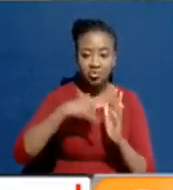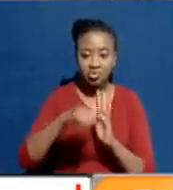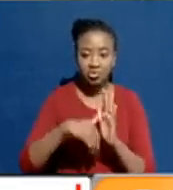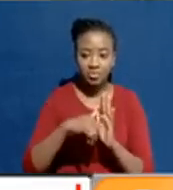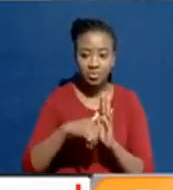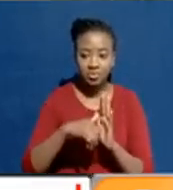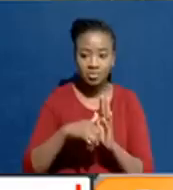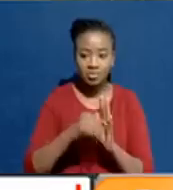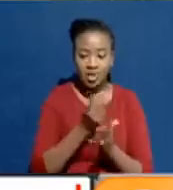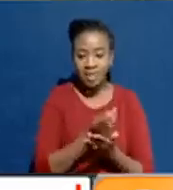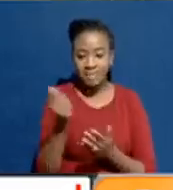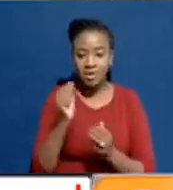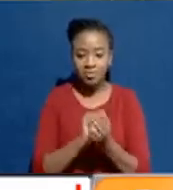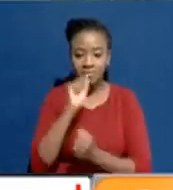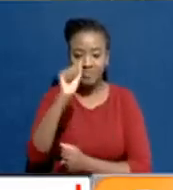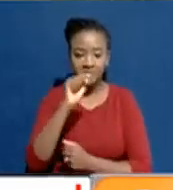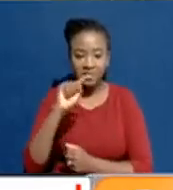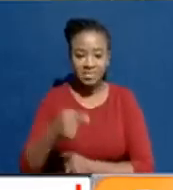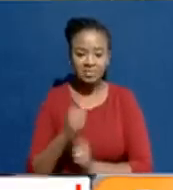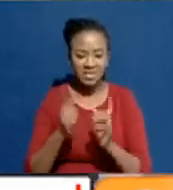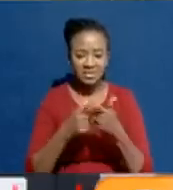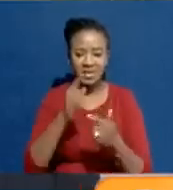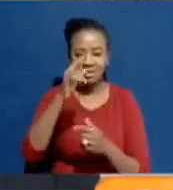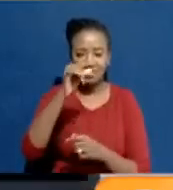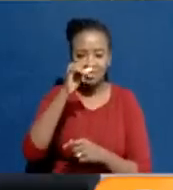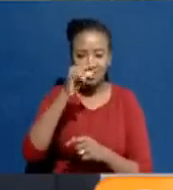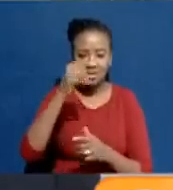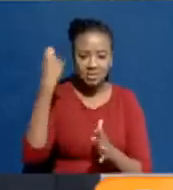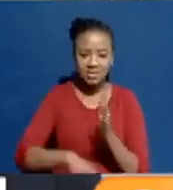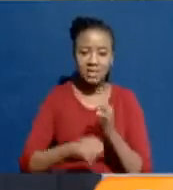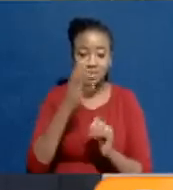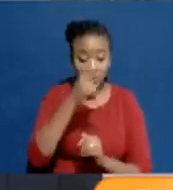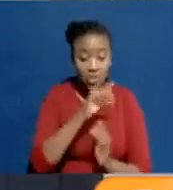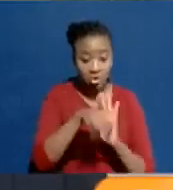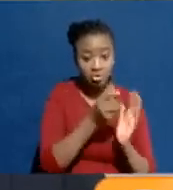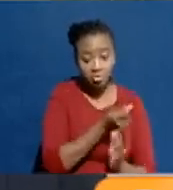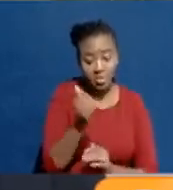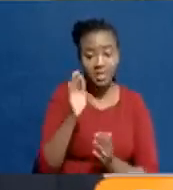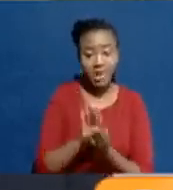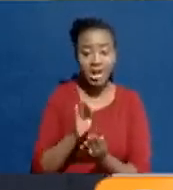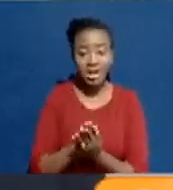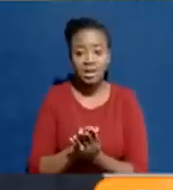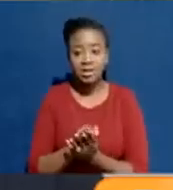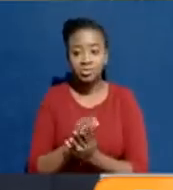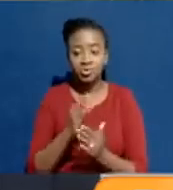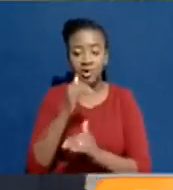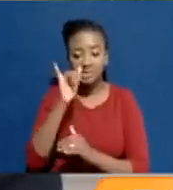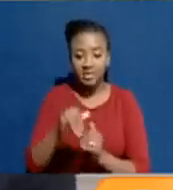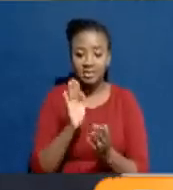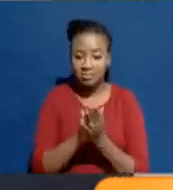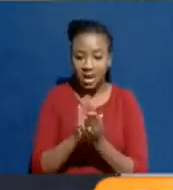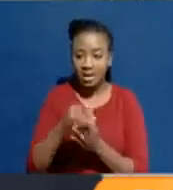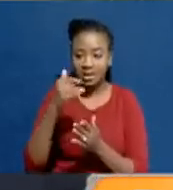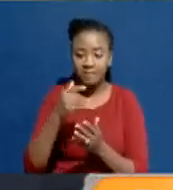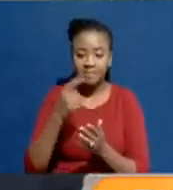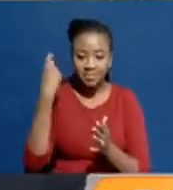YouTube pays you 15K, it comes ishakatiwa. And they send it to the bank. So you can get a bank now. Kang! So you can